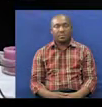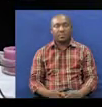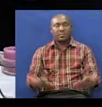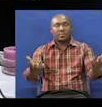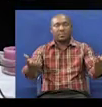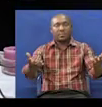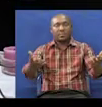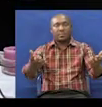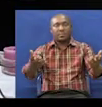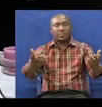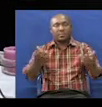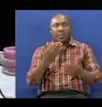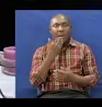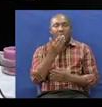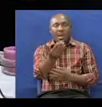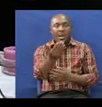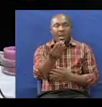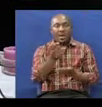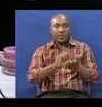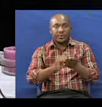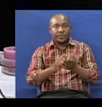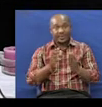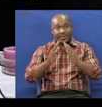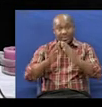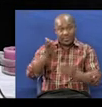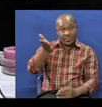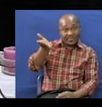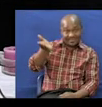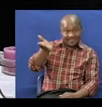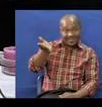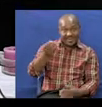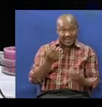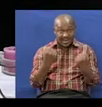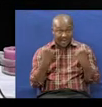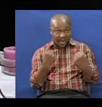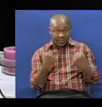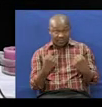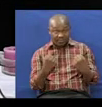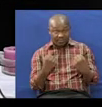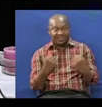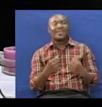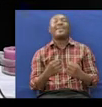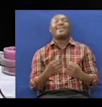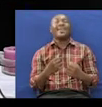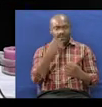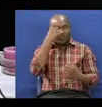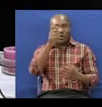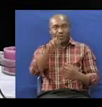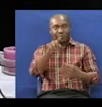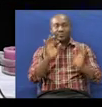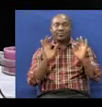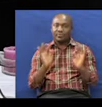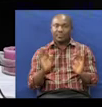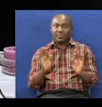Hello students at home, how are you? Hope that you are fine. Okay,